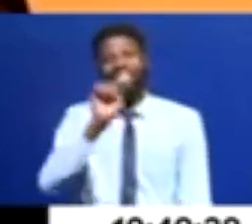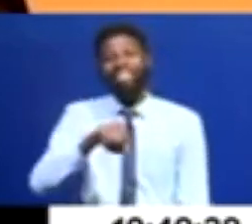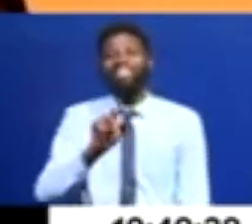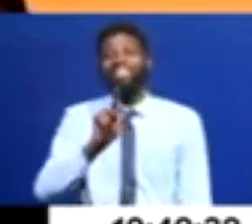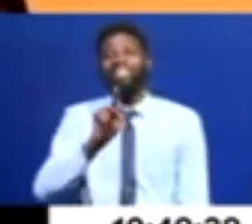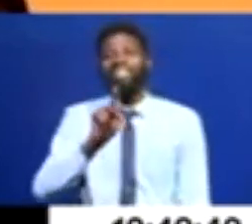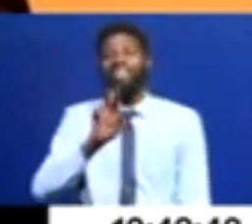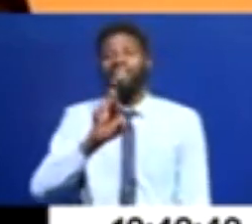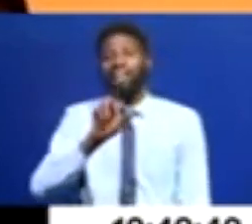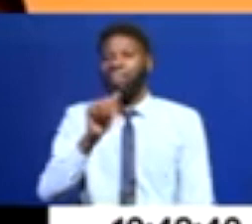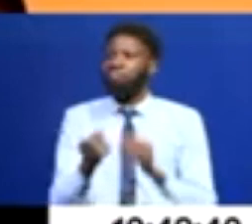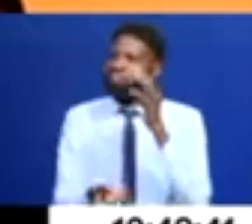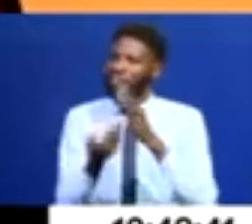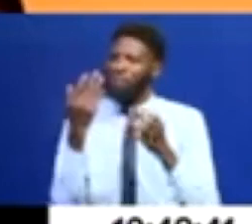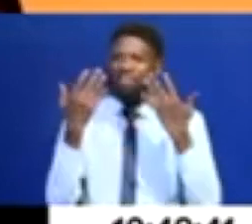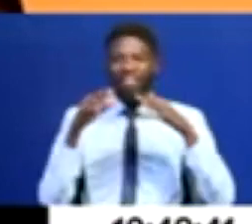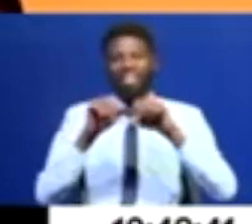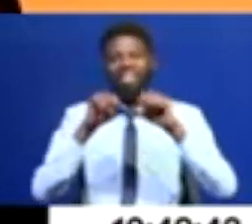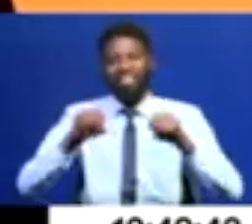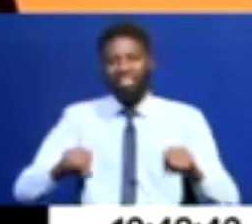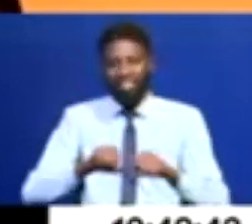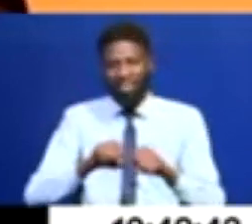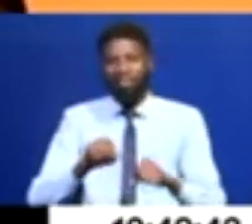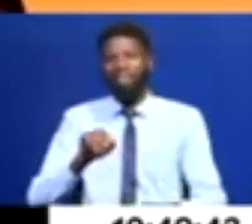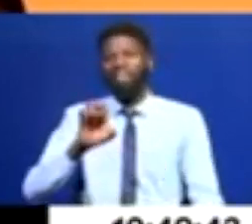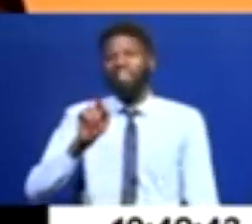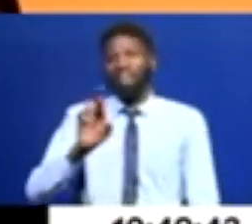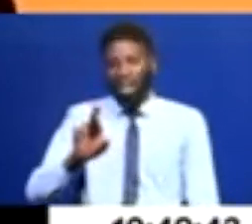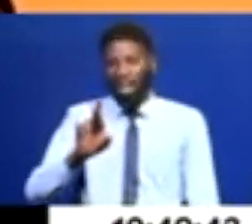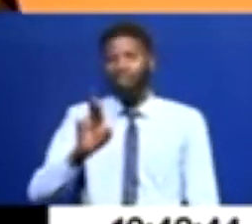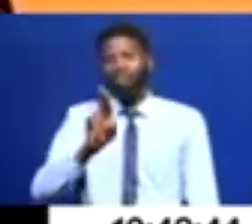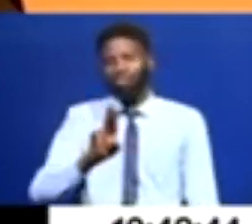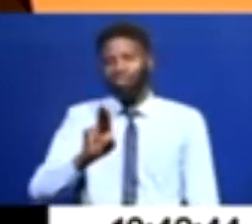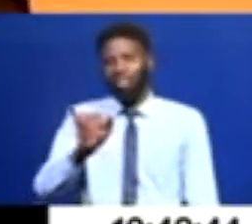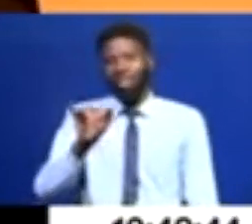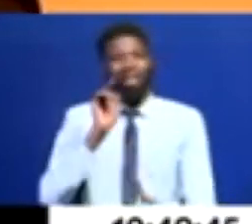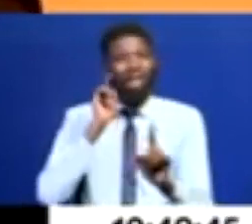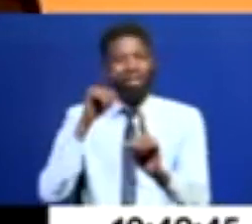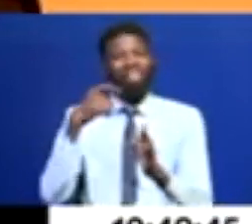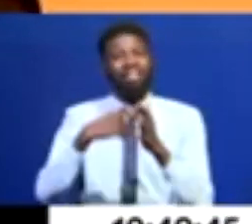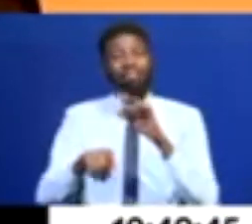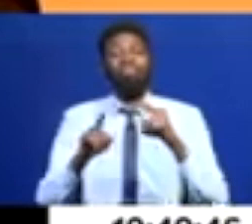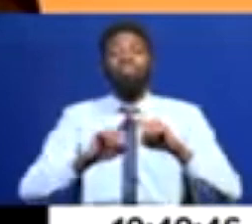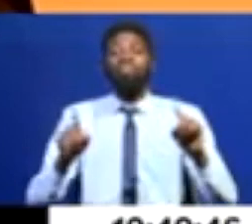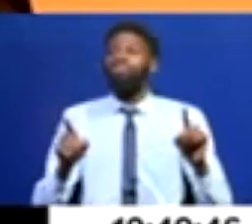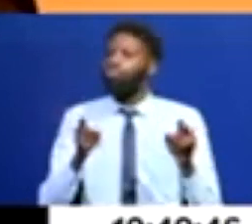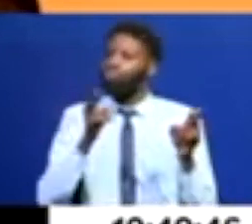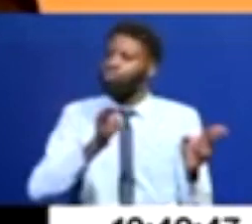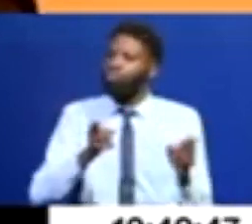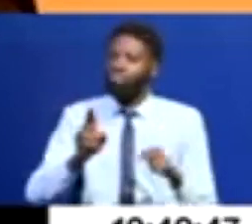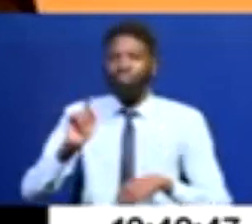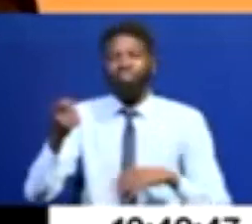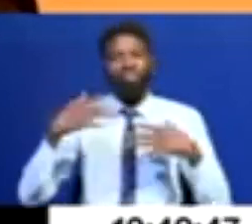with the systems like e-teams, the system that is using e-tax, but the ordinary